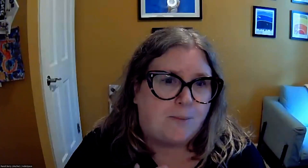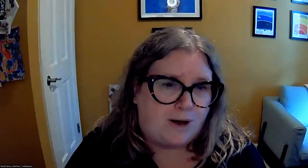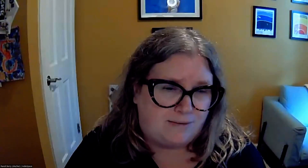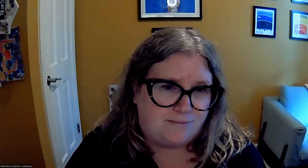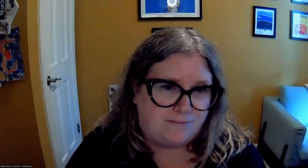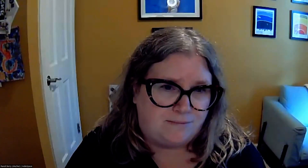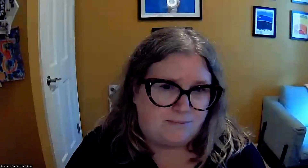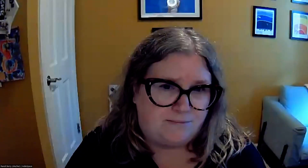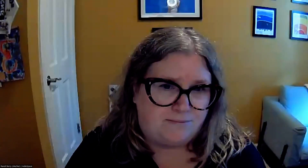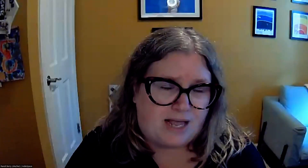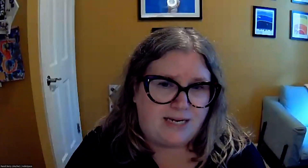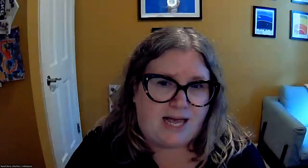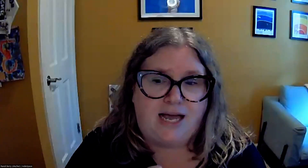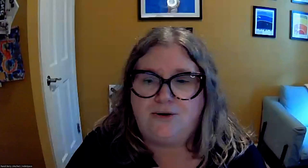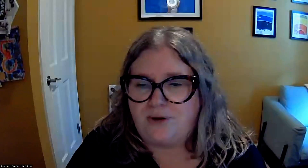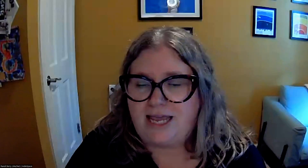someone.